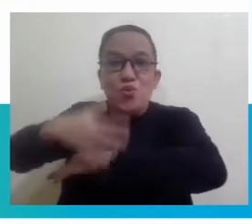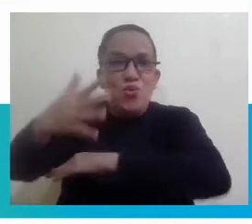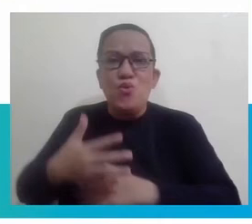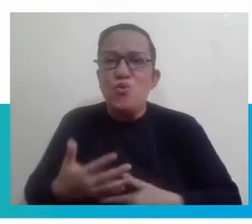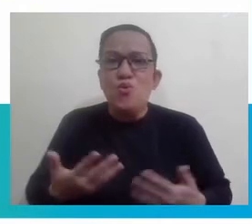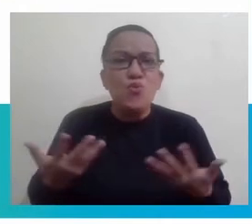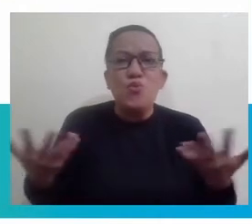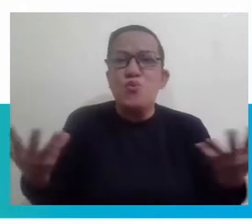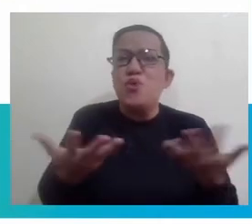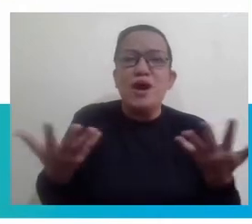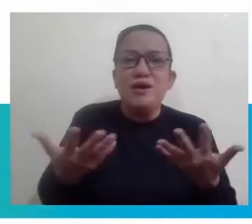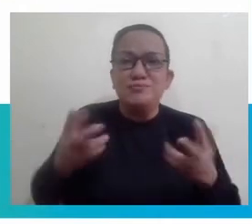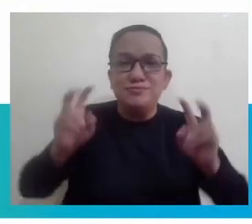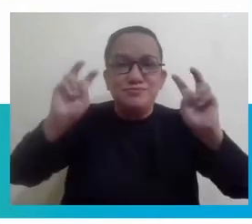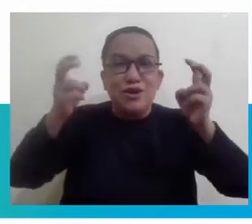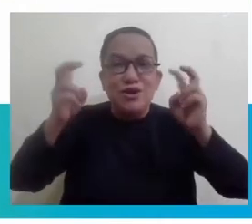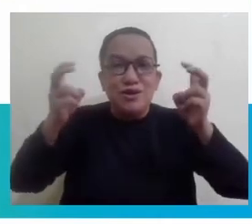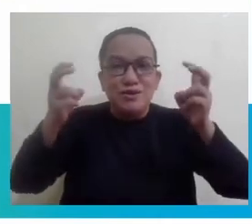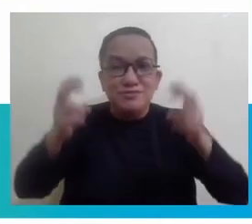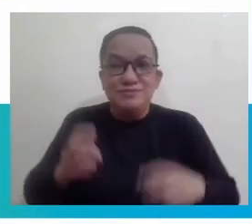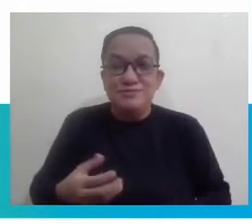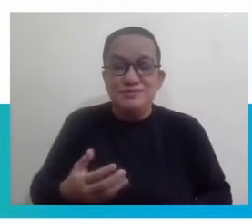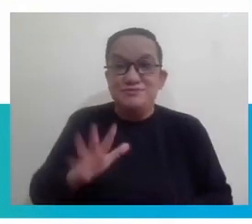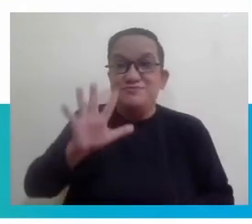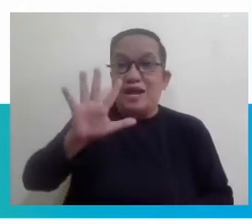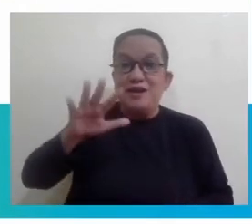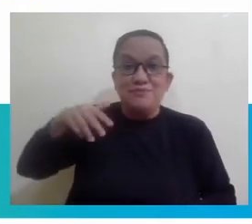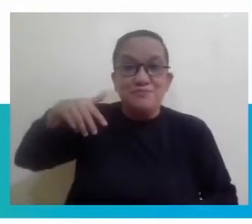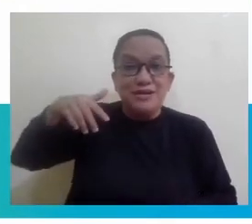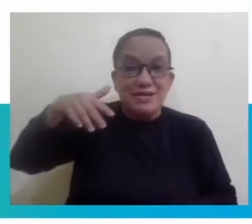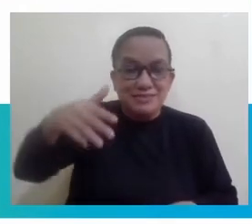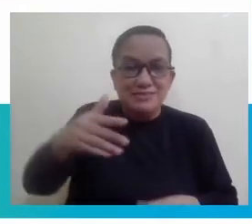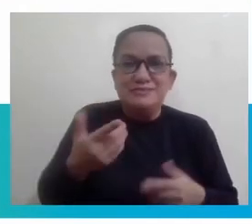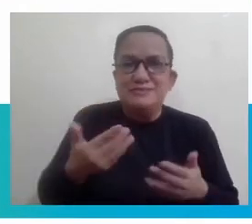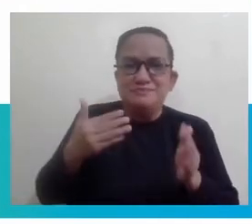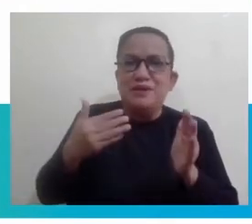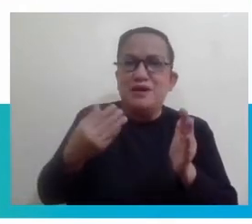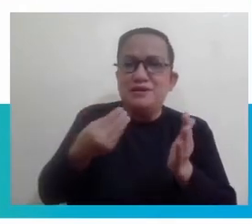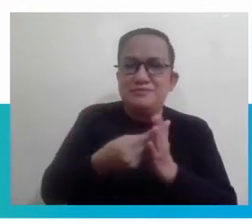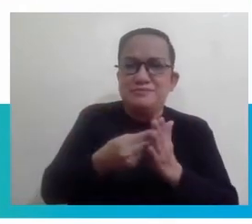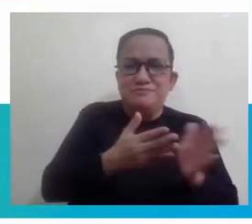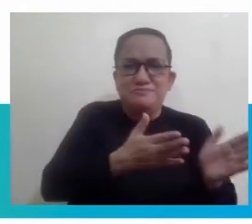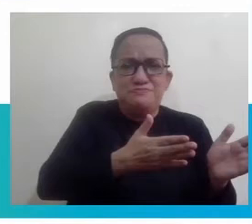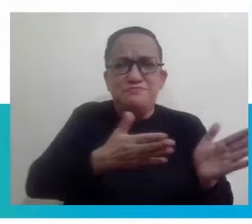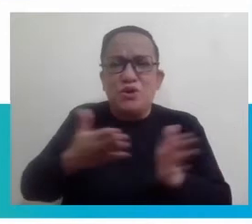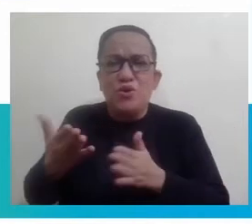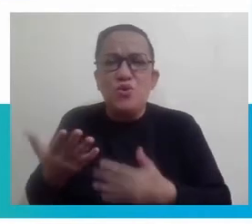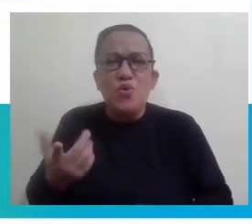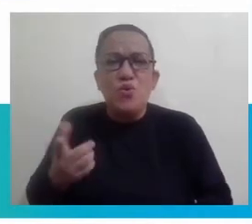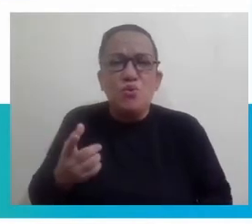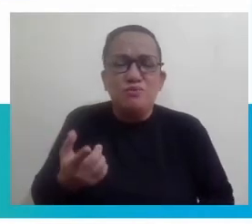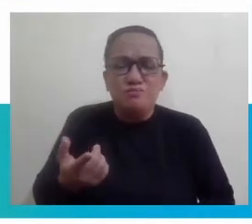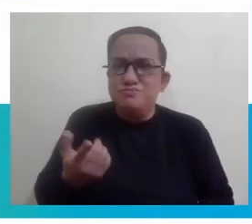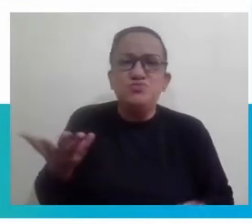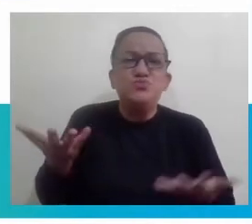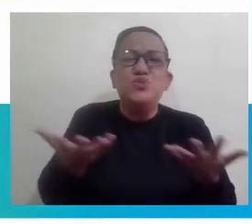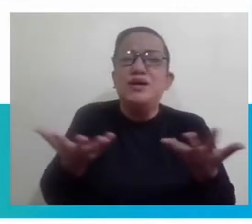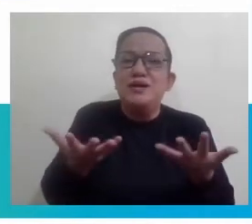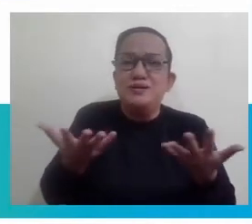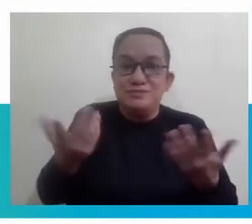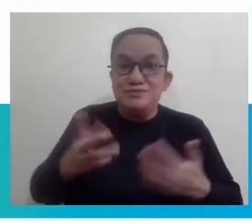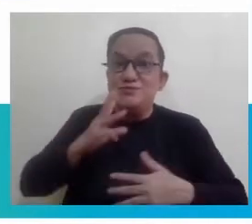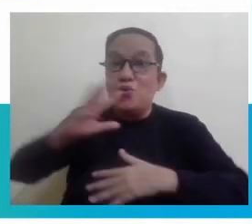$5 billion action plan for healthy oceans and a sustainable blue economy. We aim to assist with